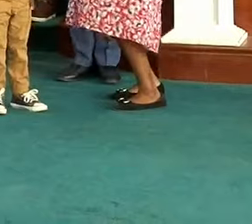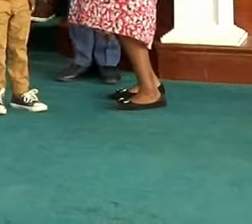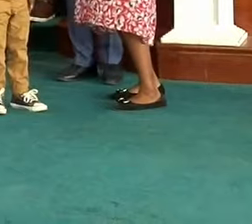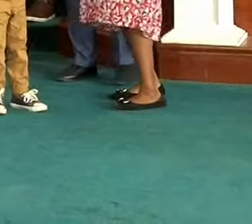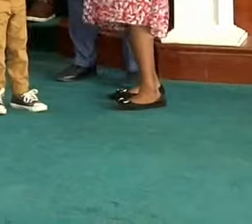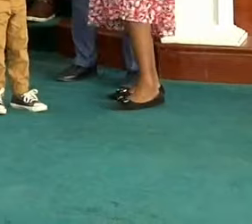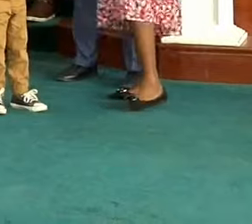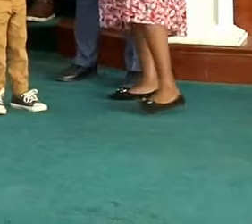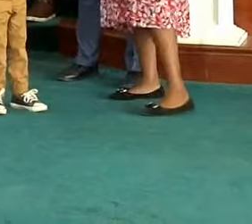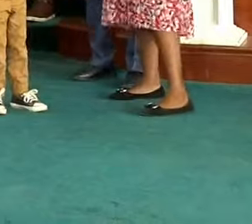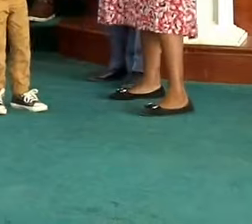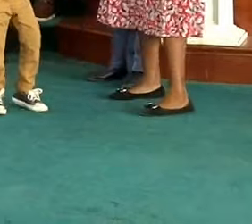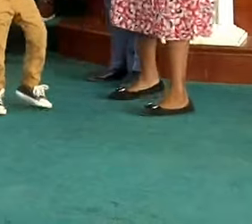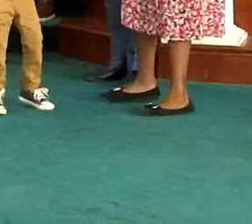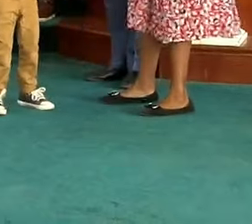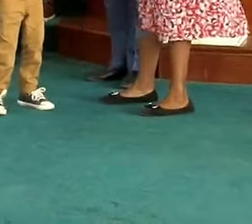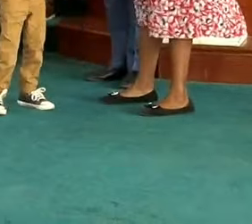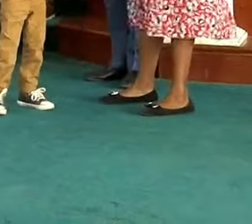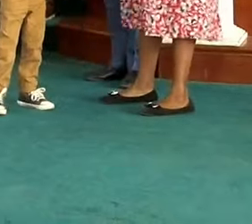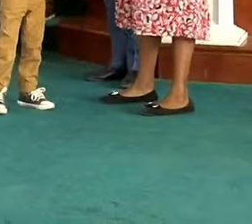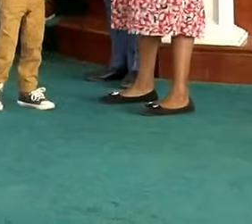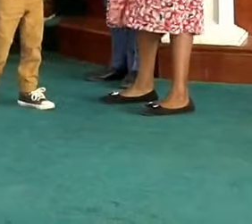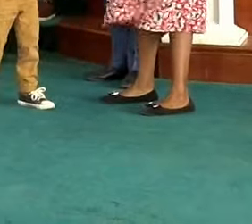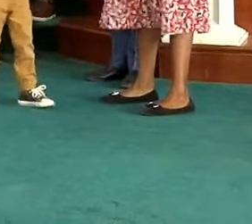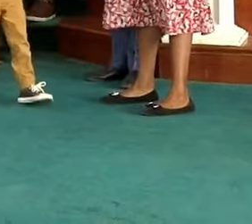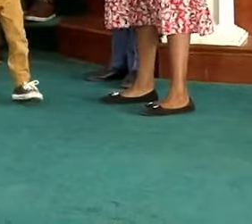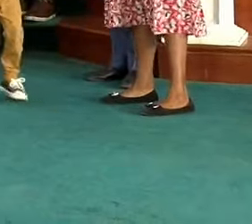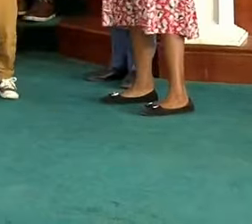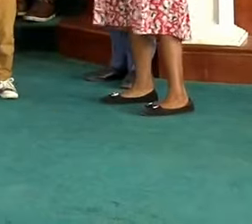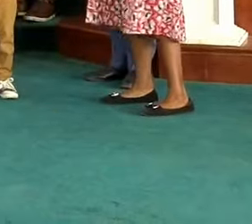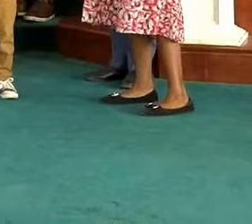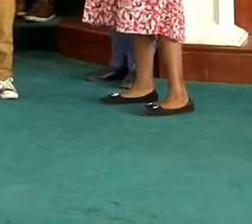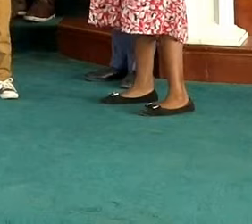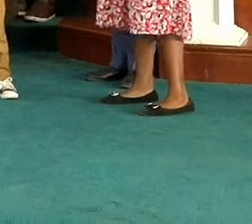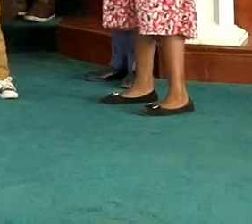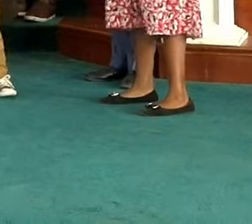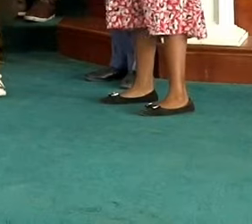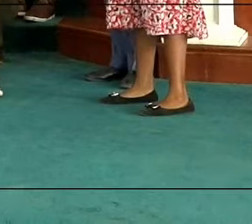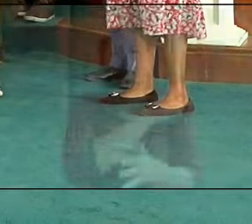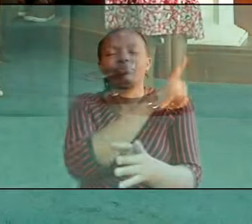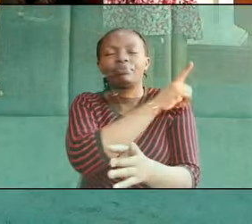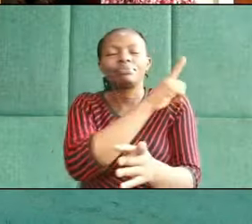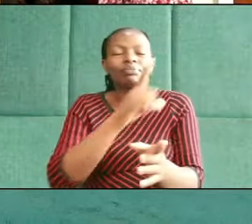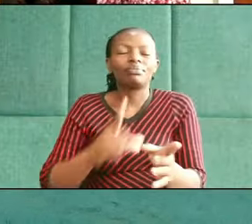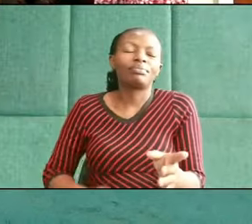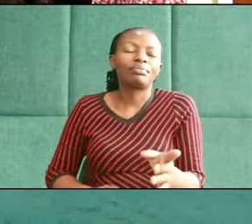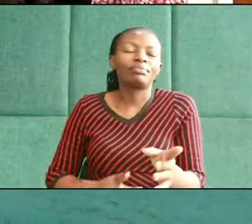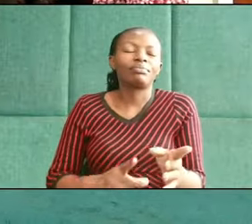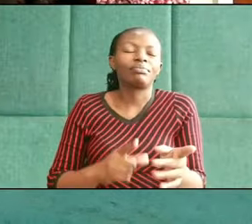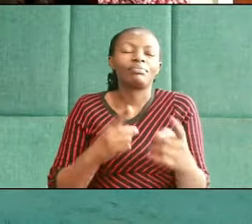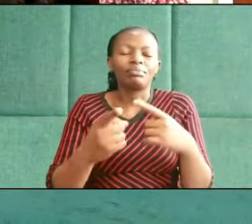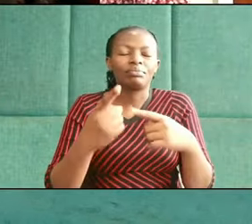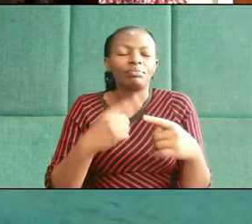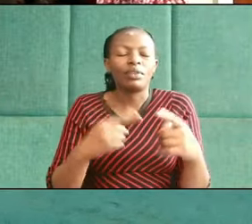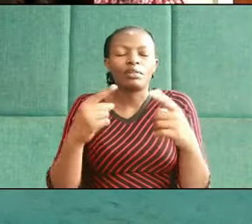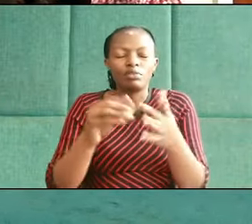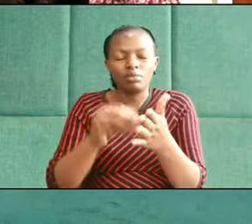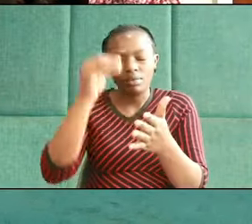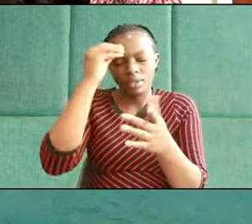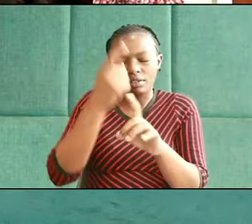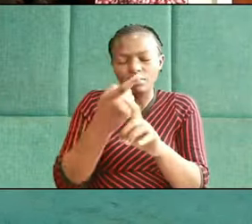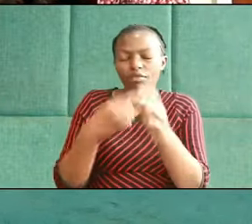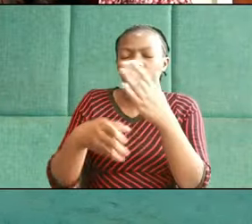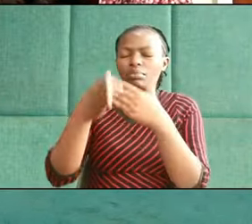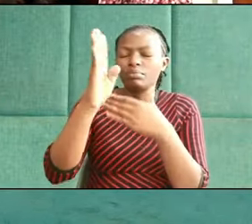Okay, let's pray before we start. Dear Lord, we have come to learn from you. Please help